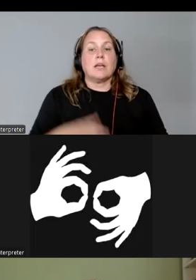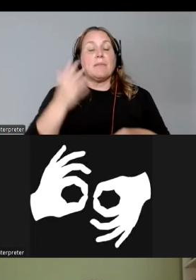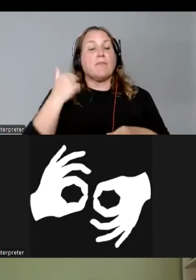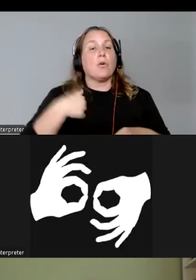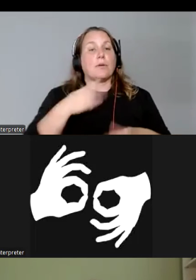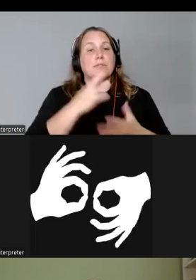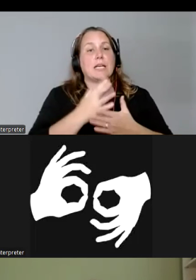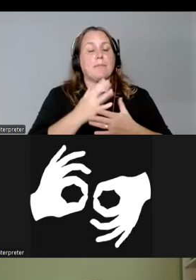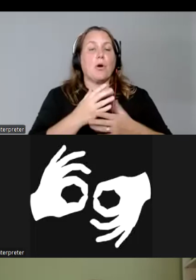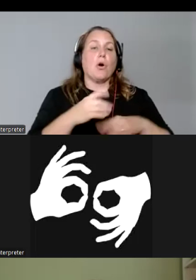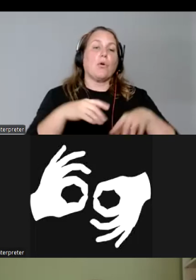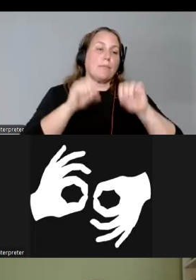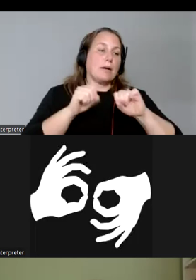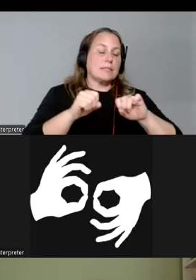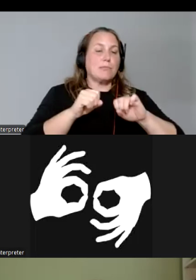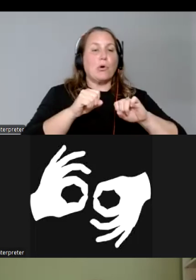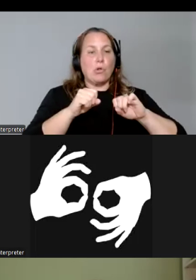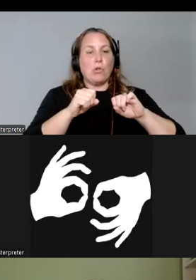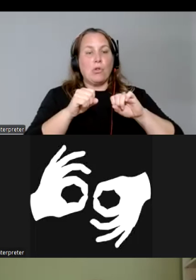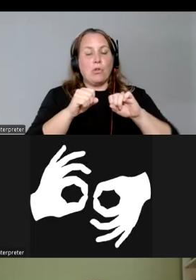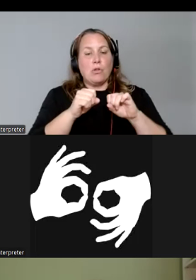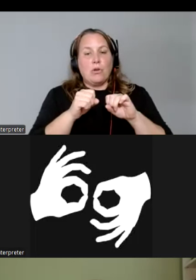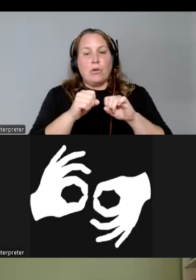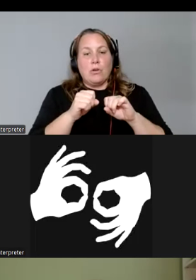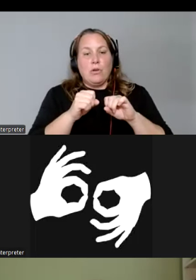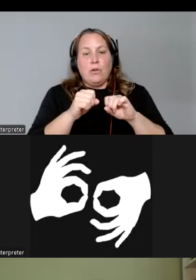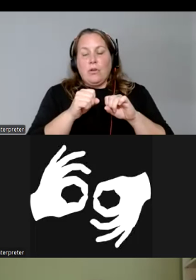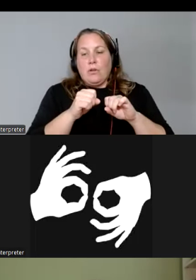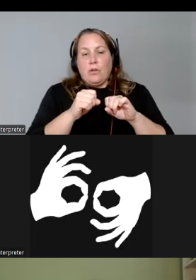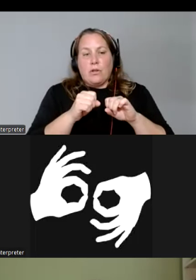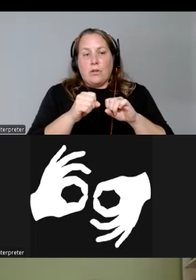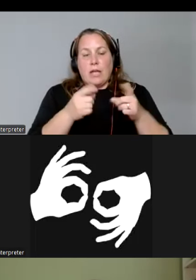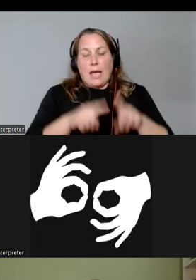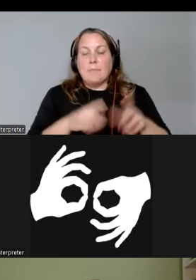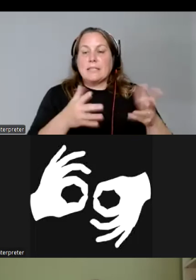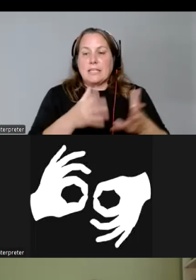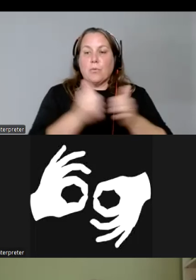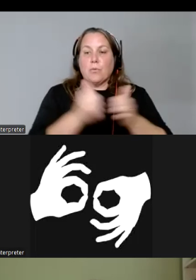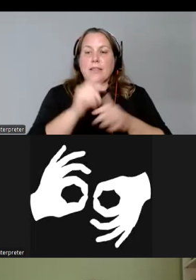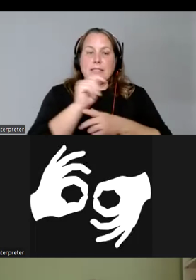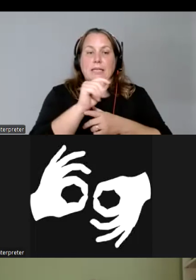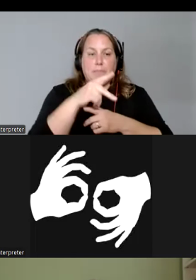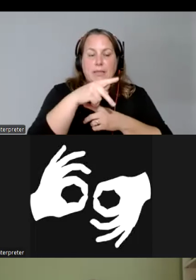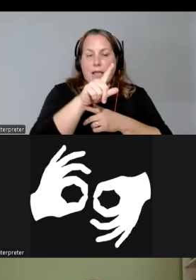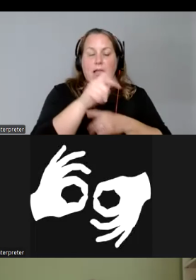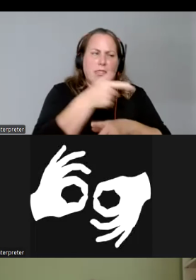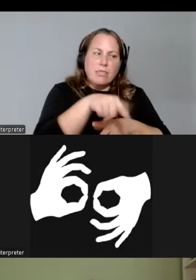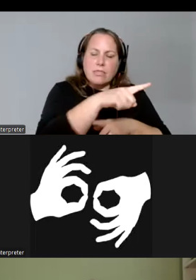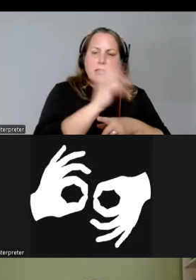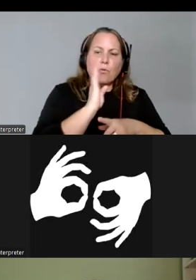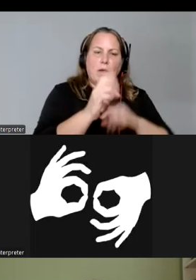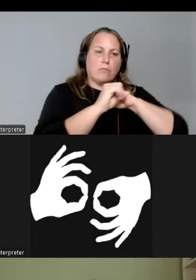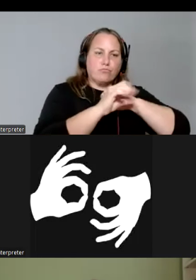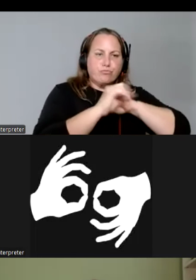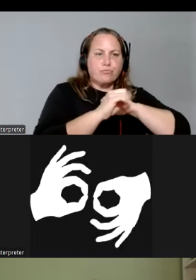want to point out that even though Toronto Public Library promotes the projects funded through this program on